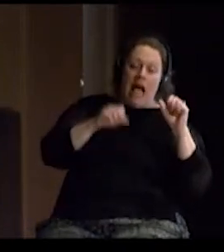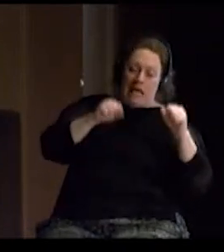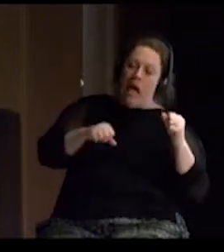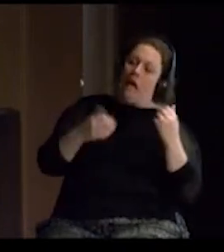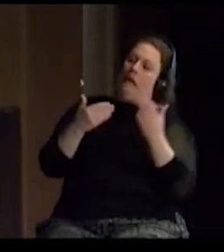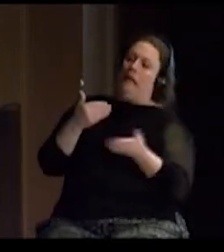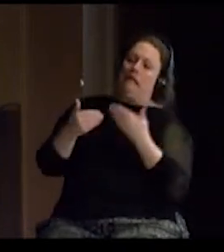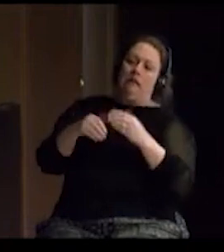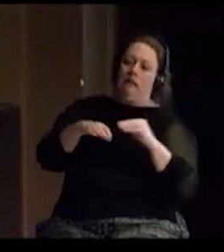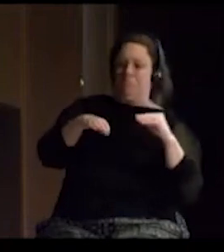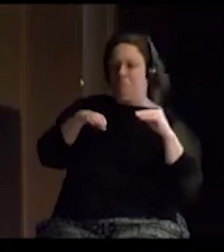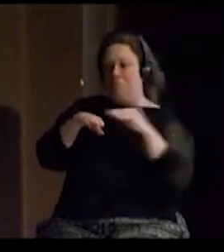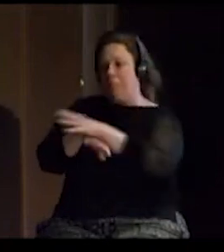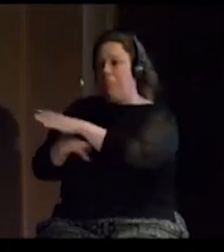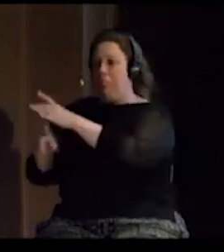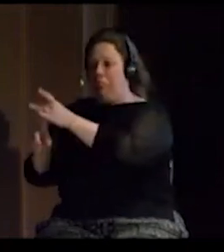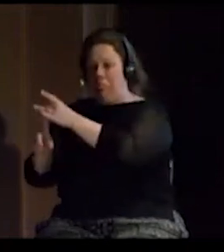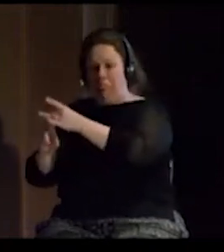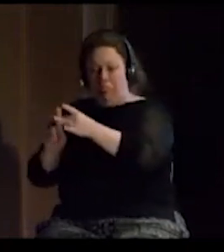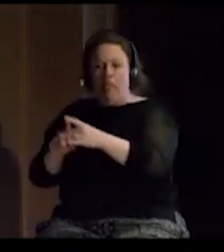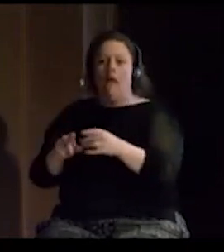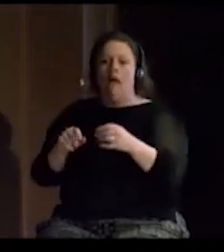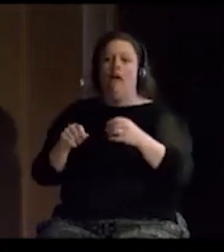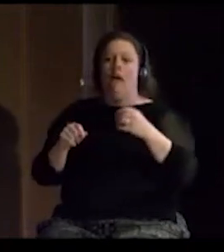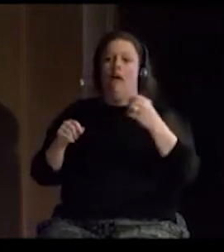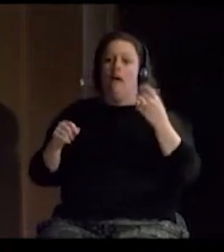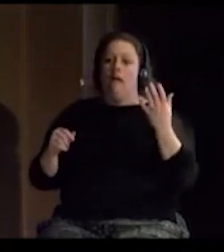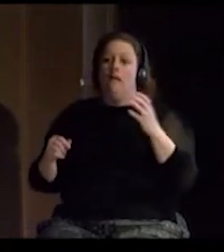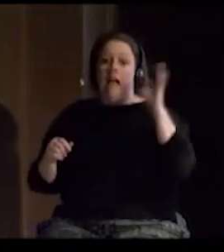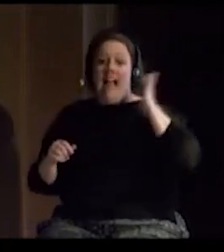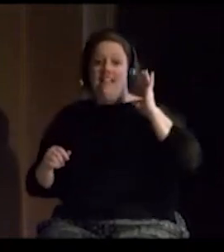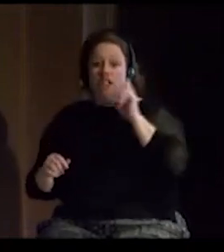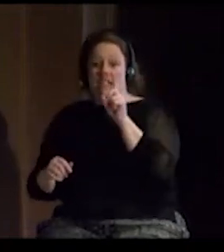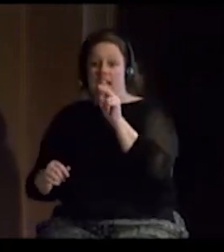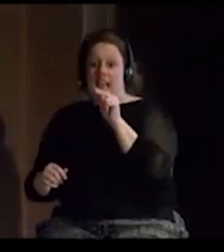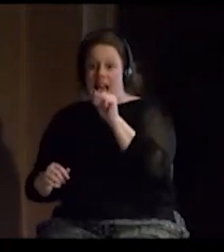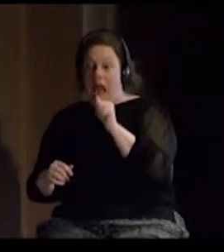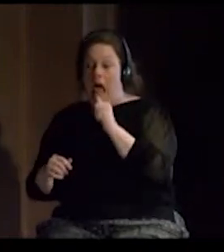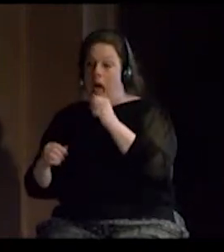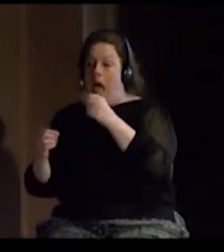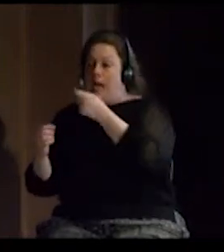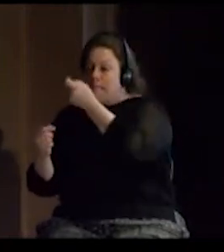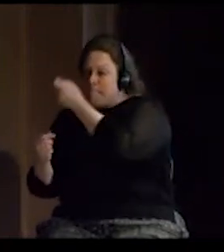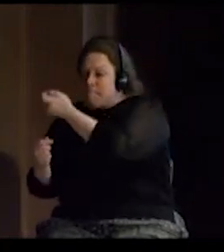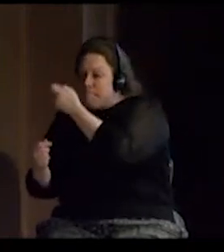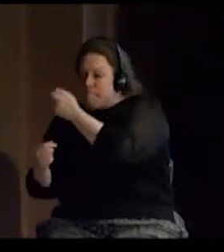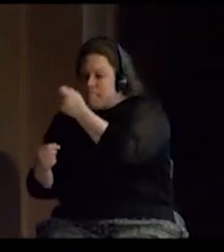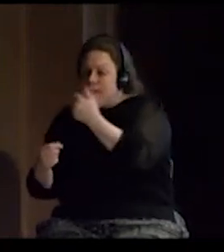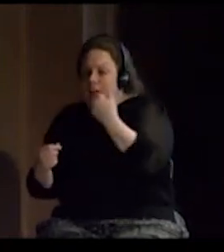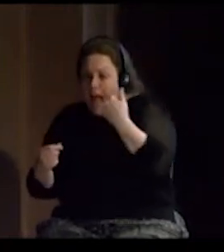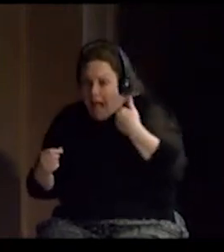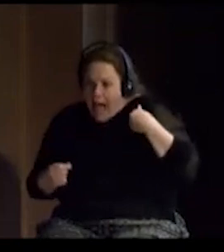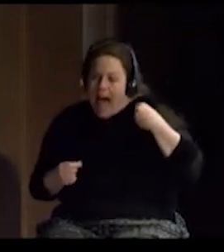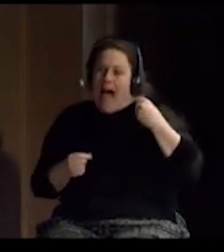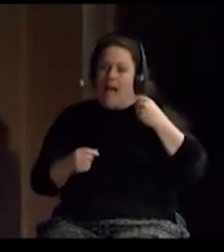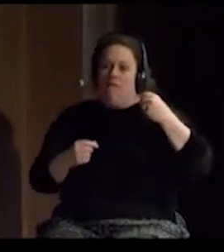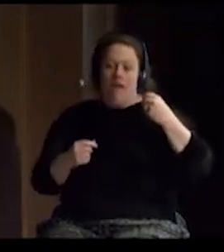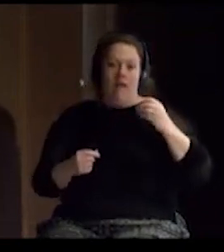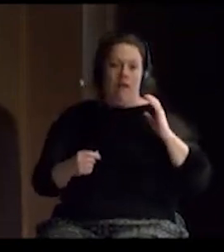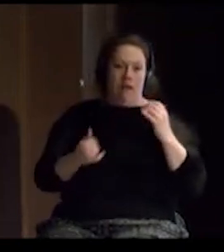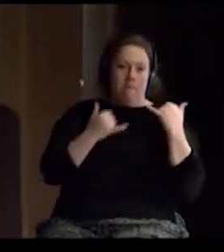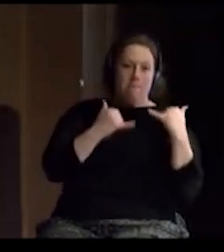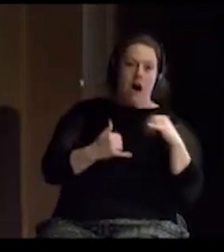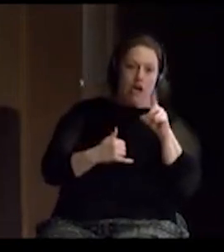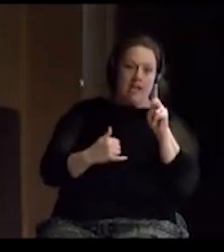abundant in the environment than the ancient DNA, which is highly fragmented. So this is why we do the work in